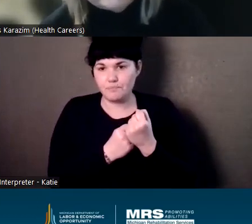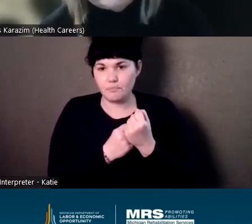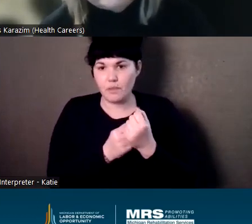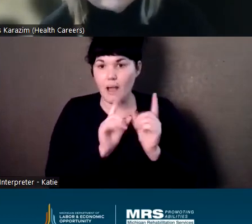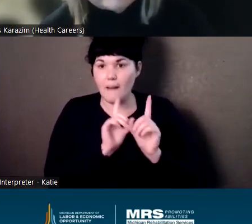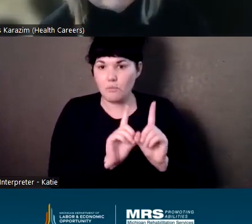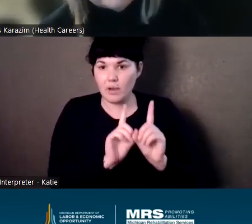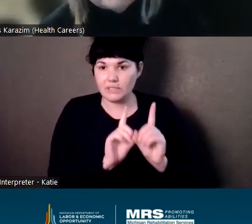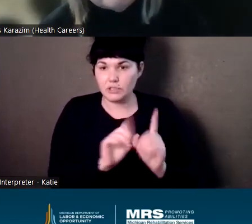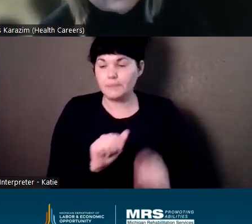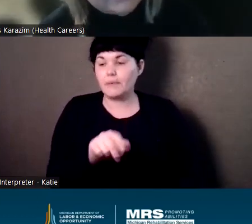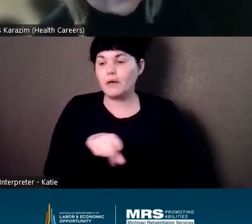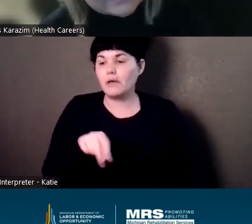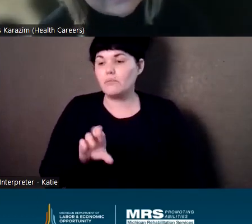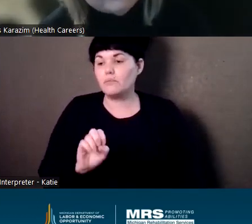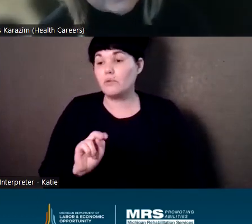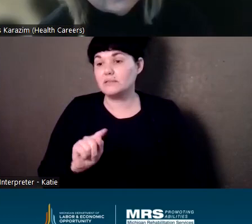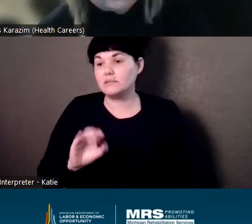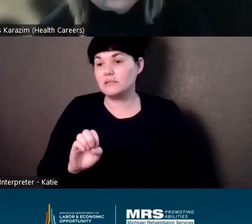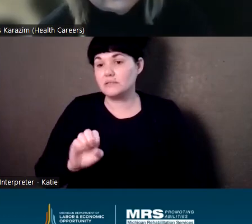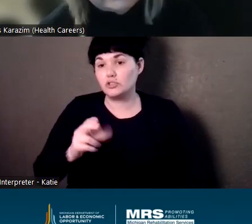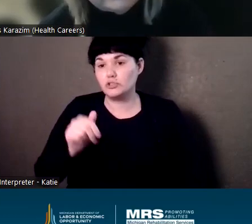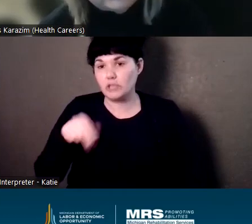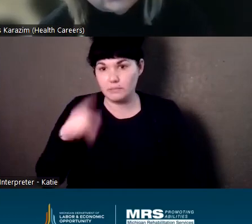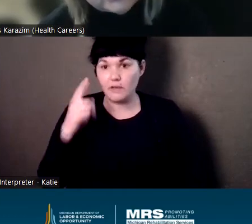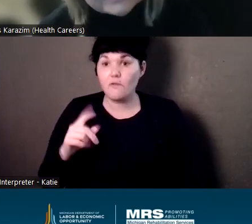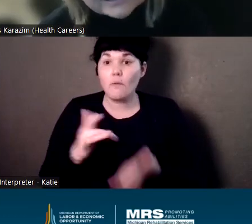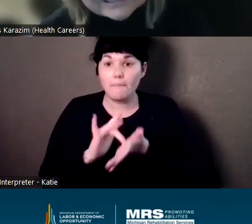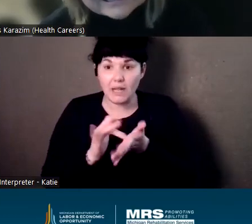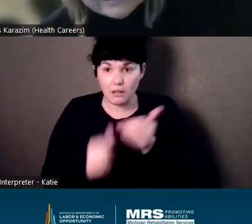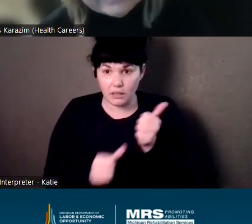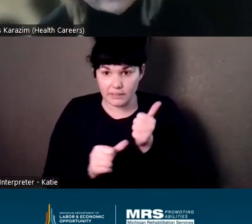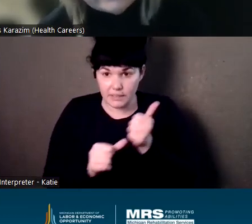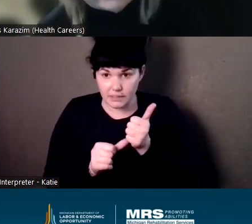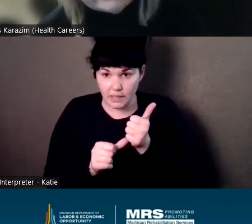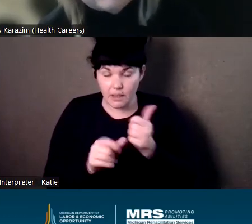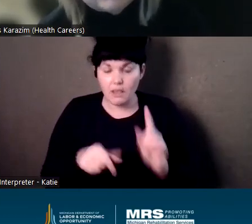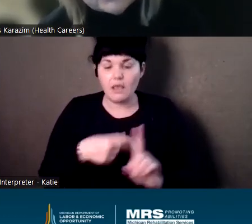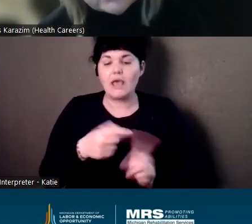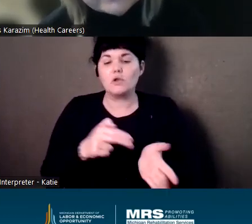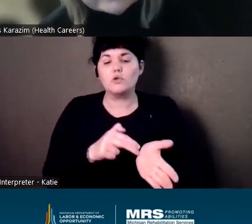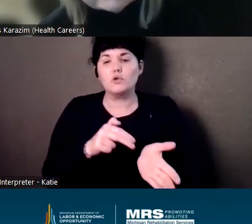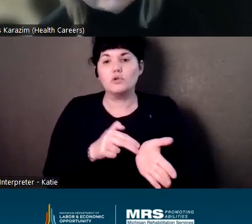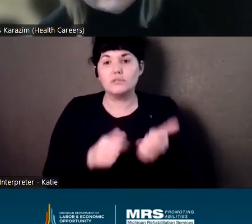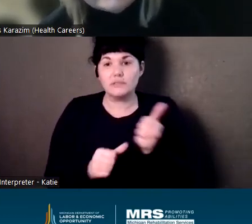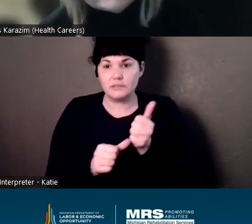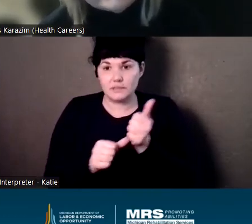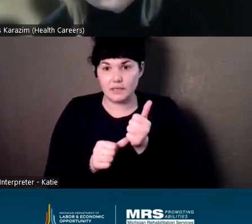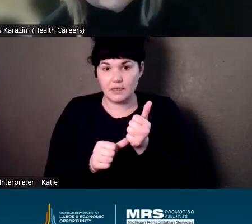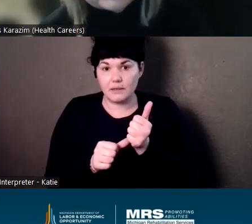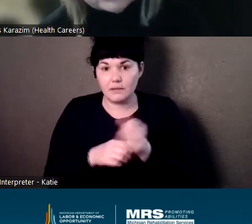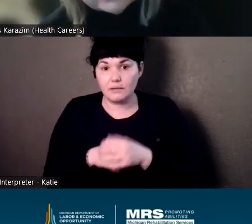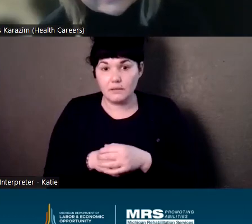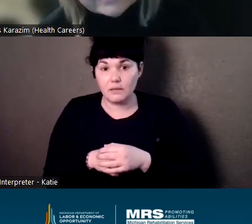apprenticeships in medical assisting and nurse assisting, and most recently